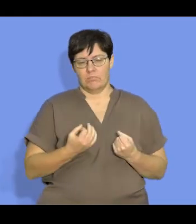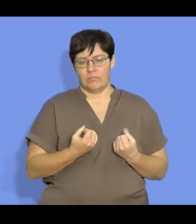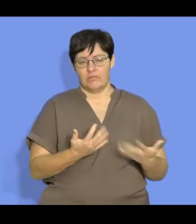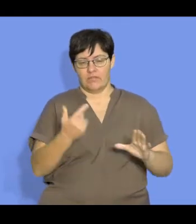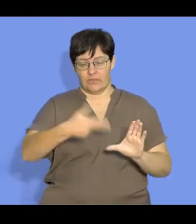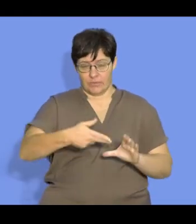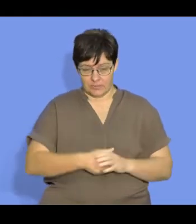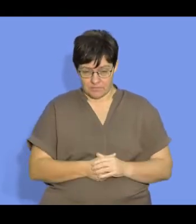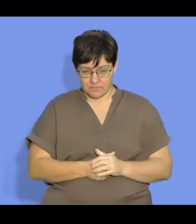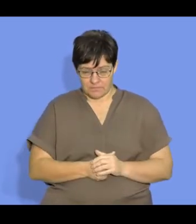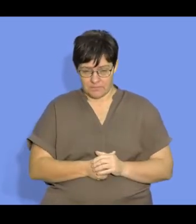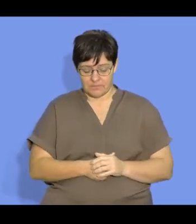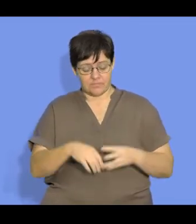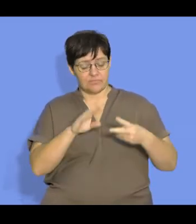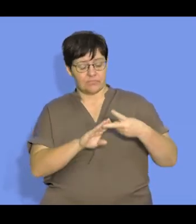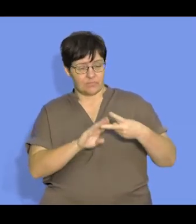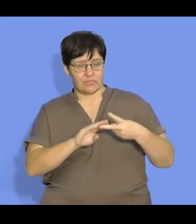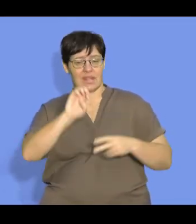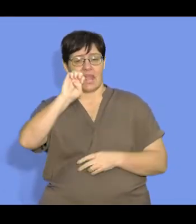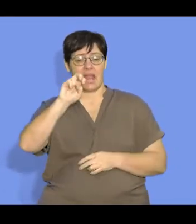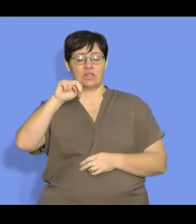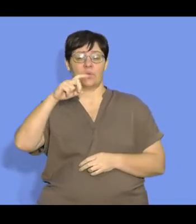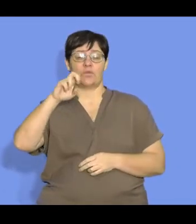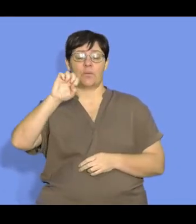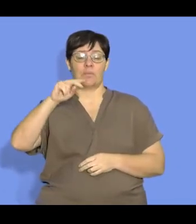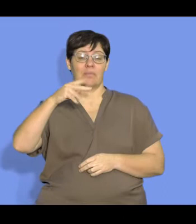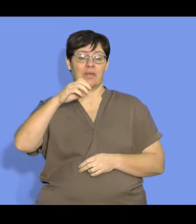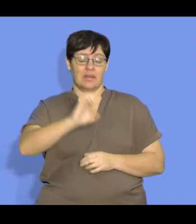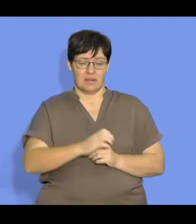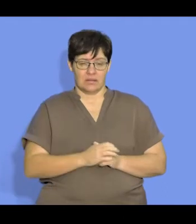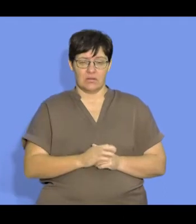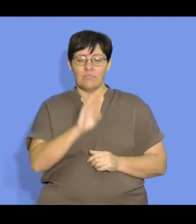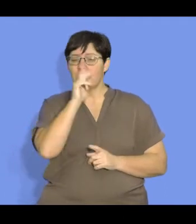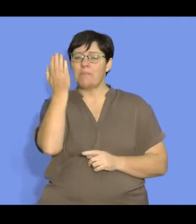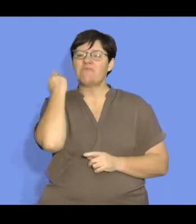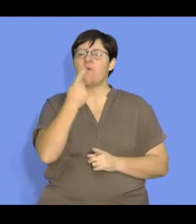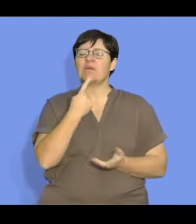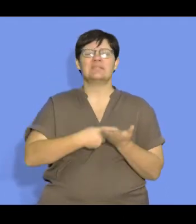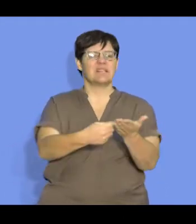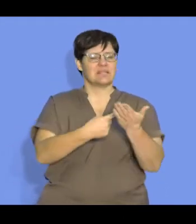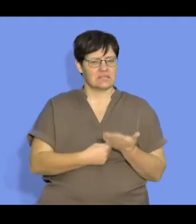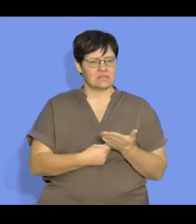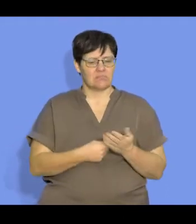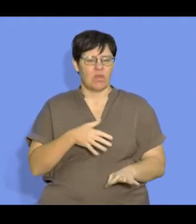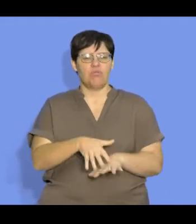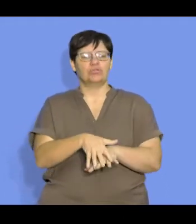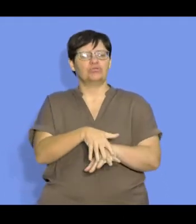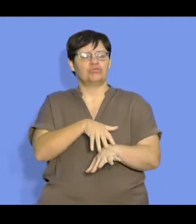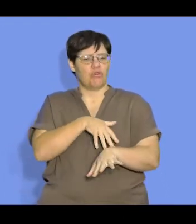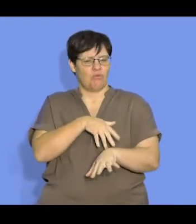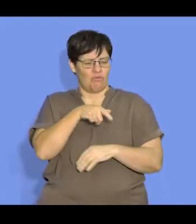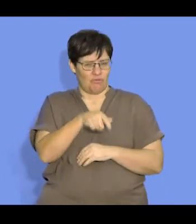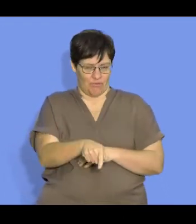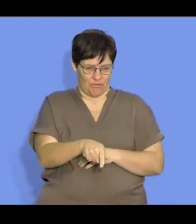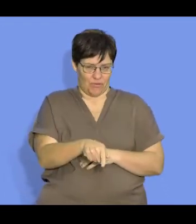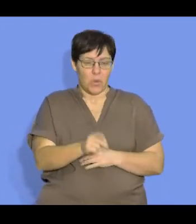combustion of fuels. When we look at the next one, we will look at the endothermic reaction. Remember, we spoke last time